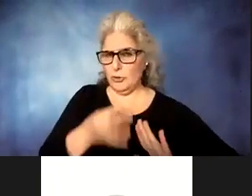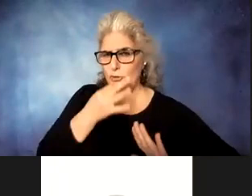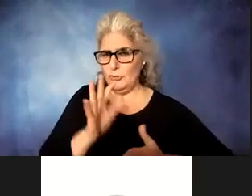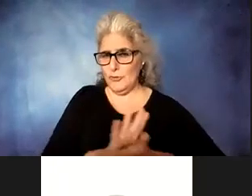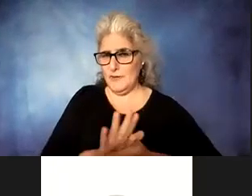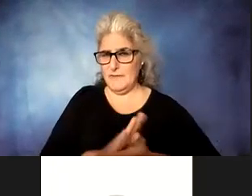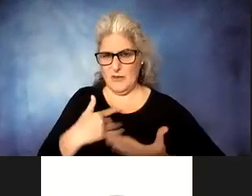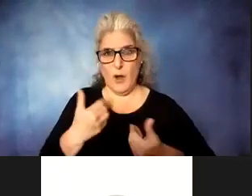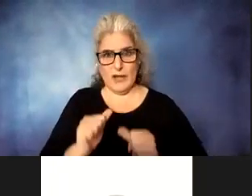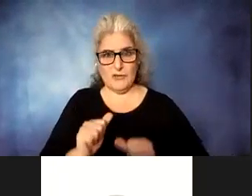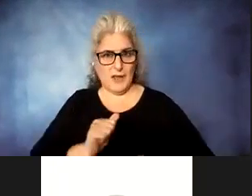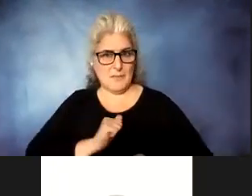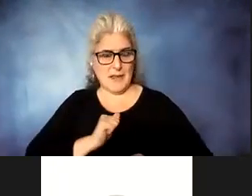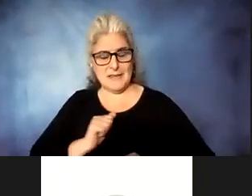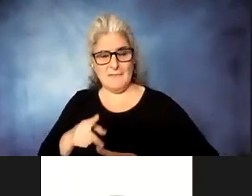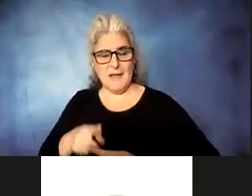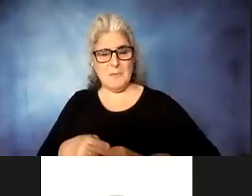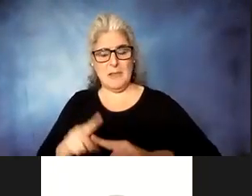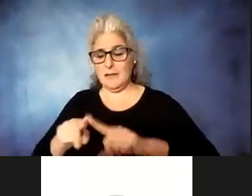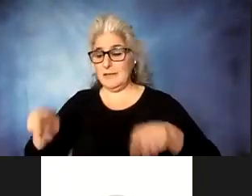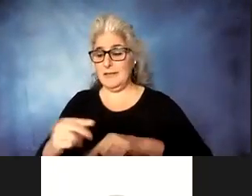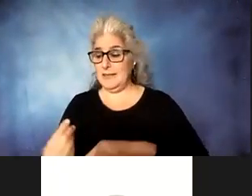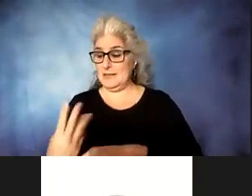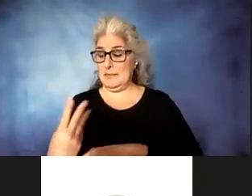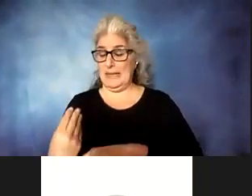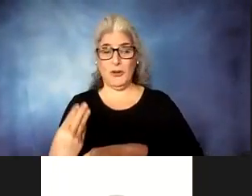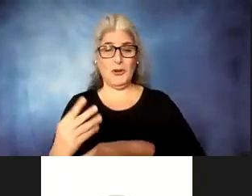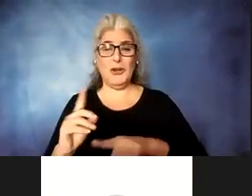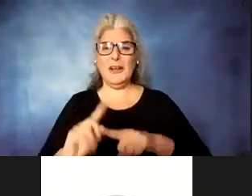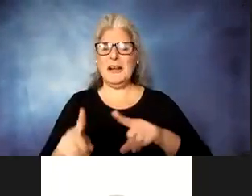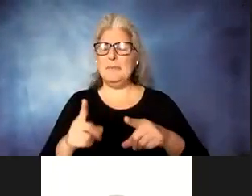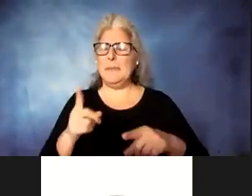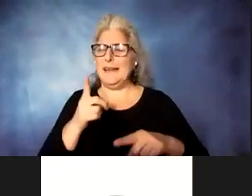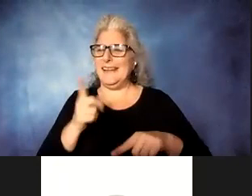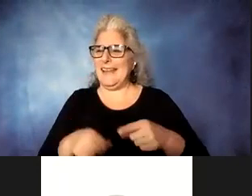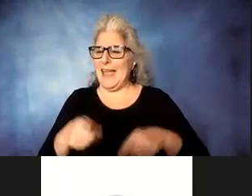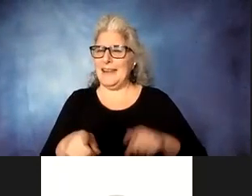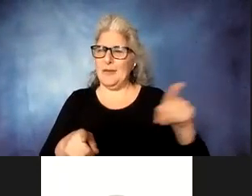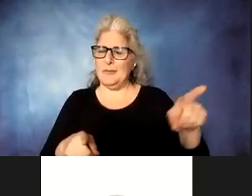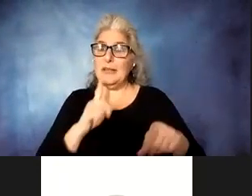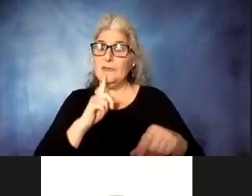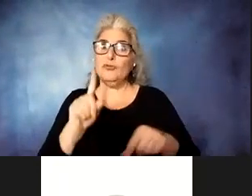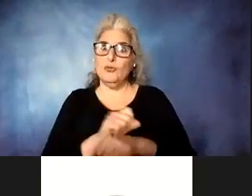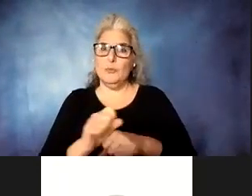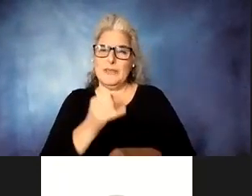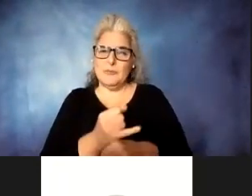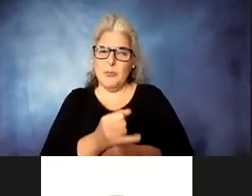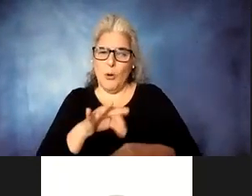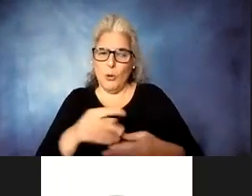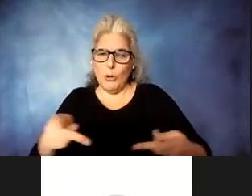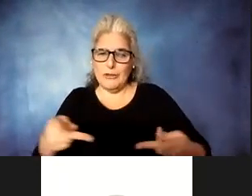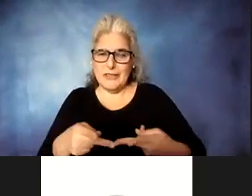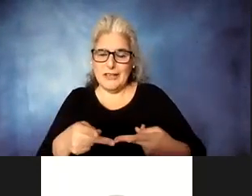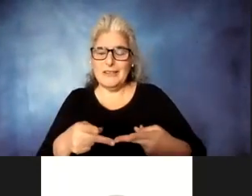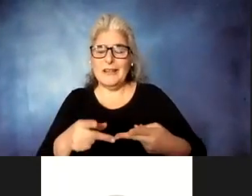plugged in a speaker, but that is not the situation in a poll site. It won't read your selections aloud unless you are